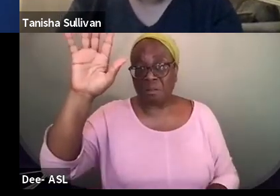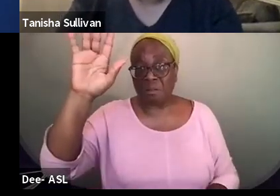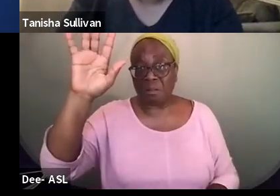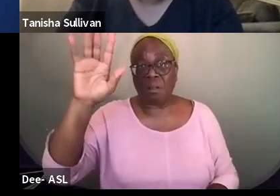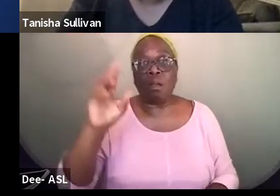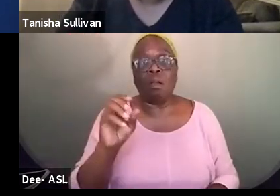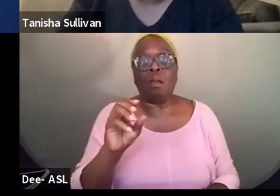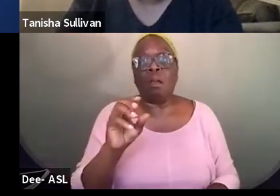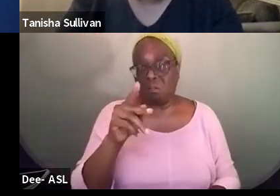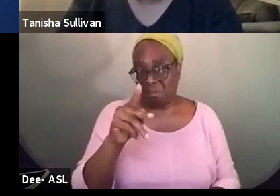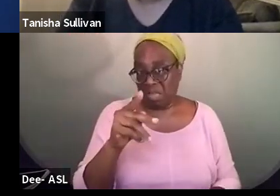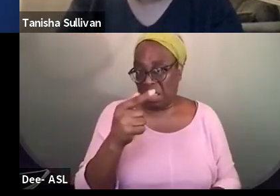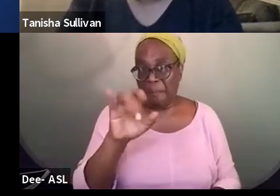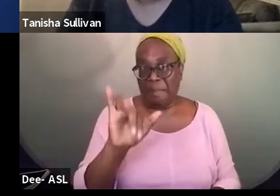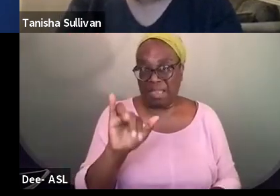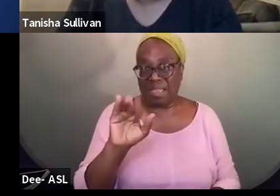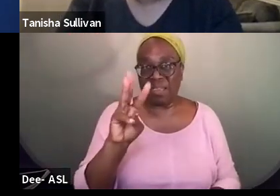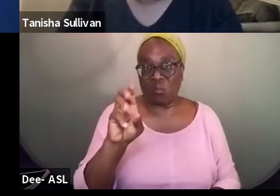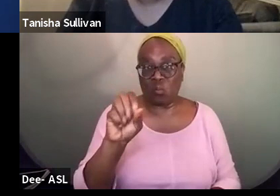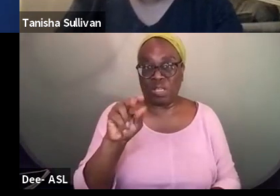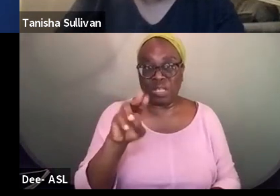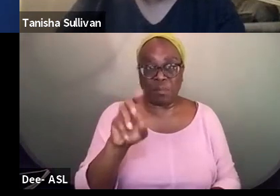Otherwise, Peggy Wiesenberg.